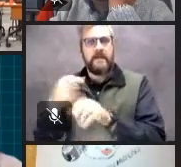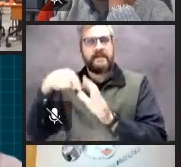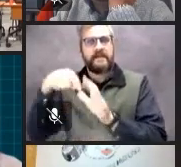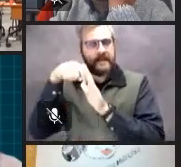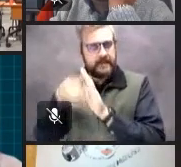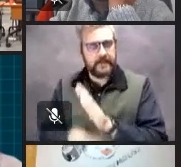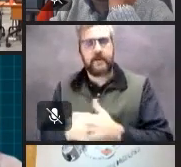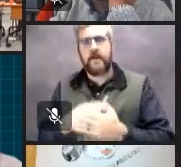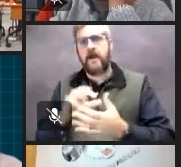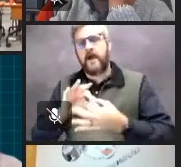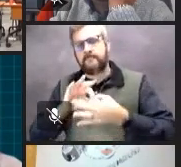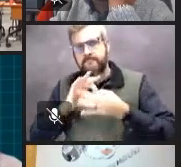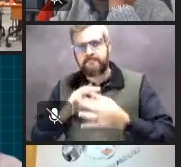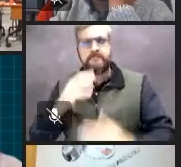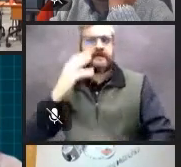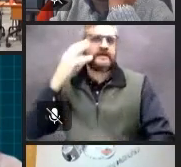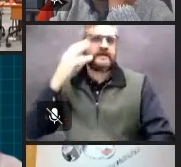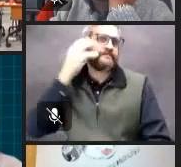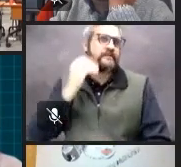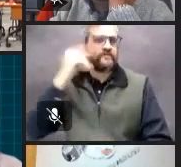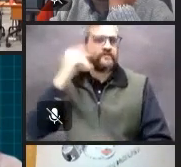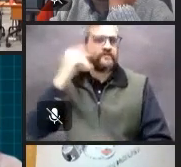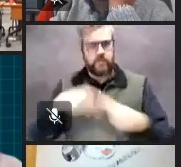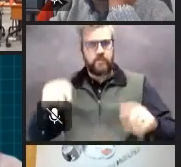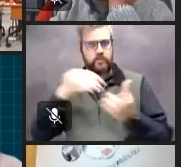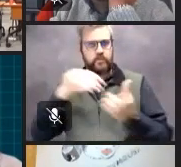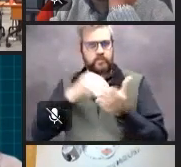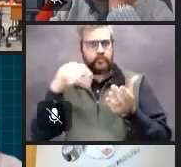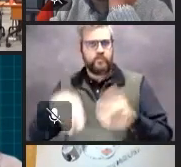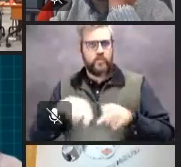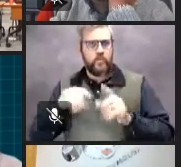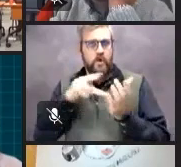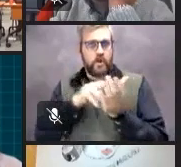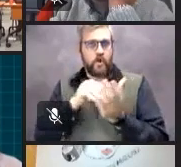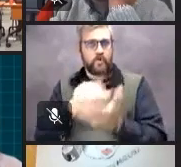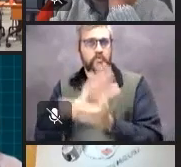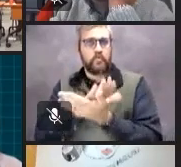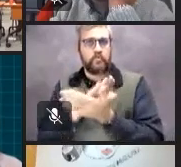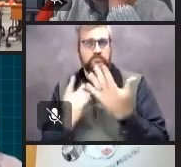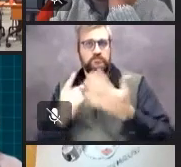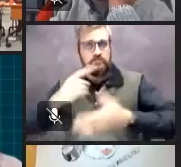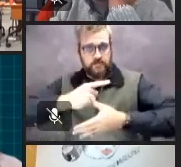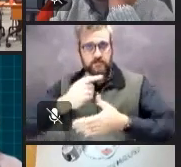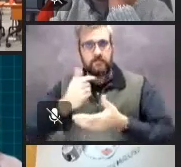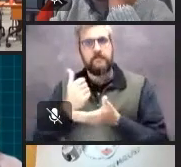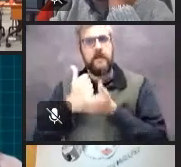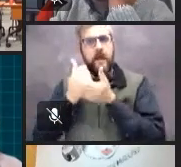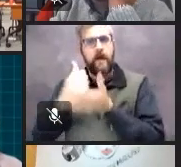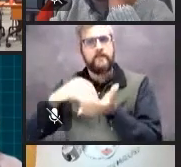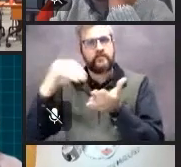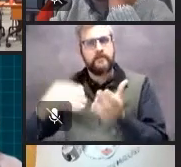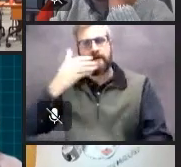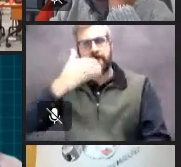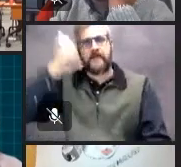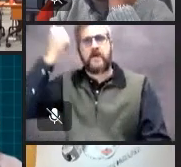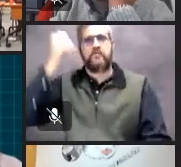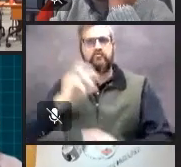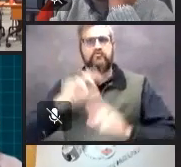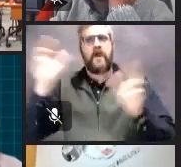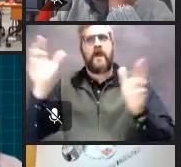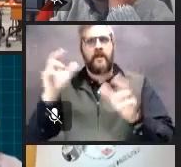the experiences that our students have in the course of learning in order to better prepare our kids for the fast-moving,